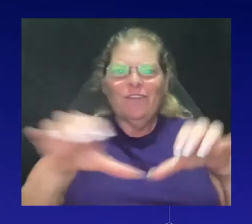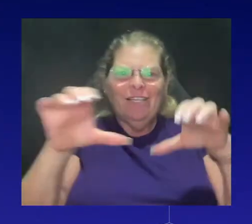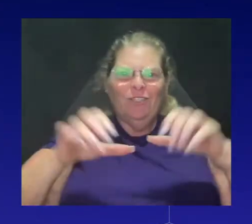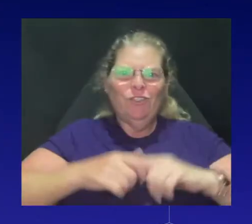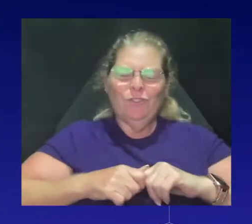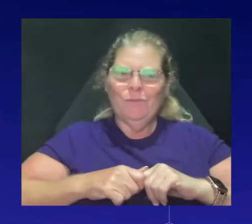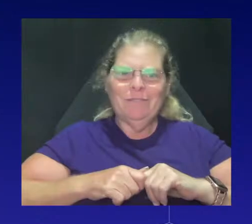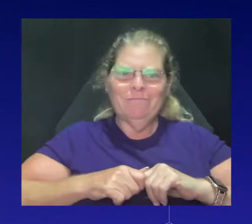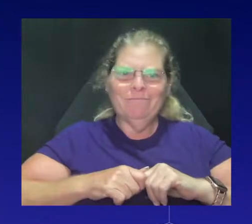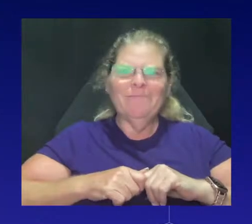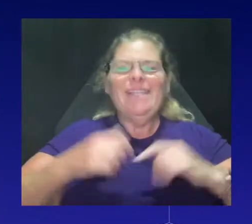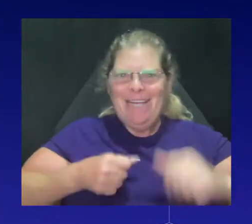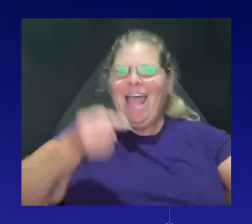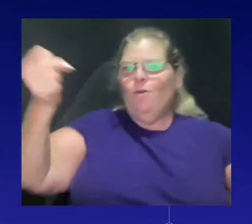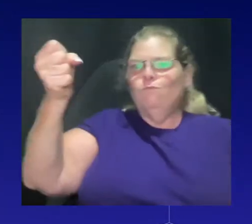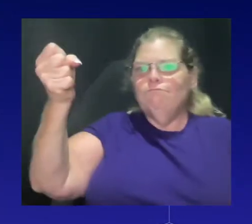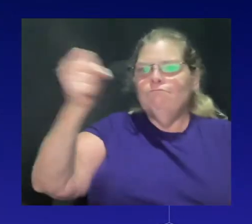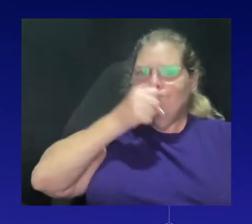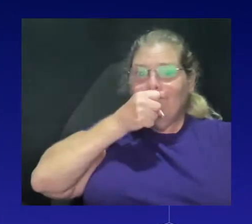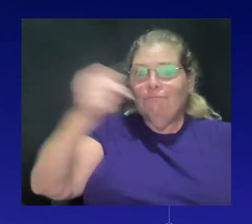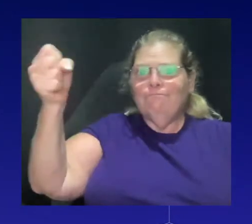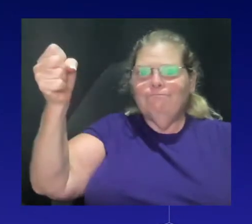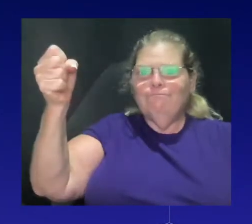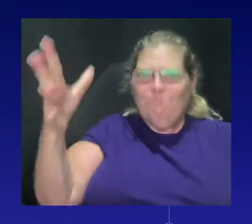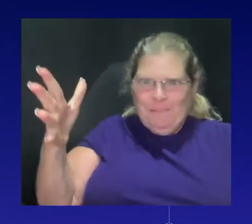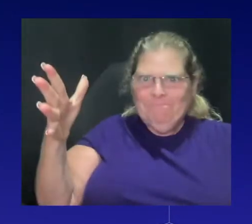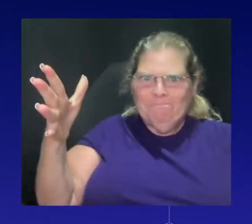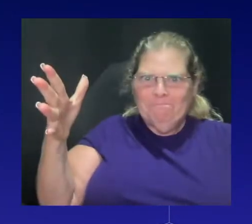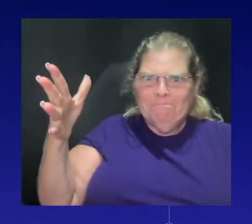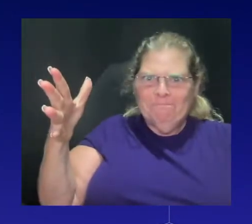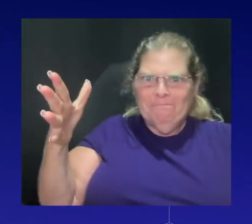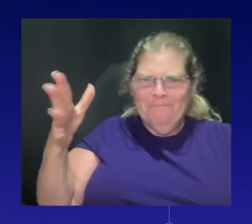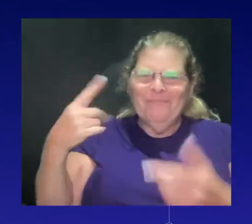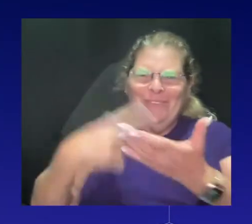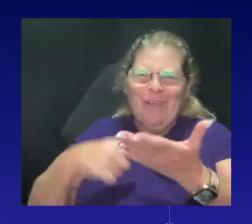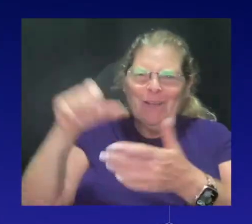drop the mic. Thanks so much. Have a good day.